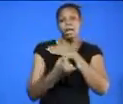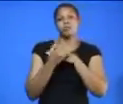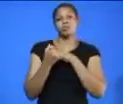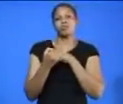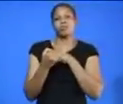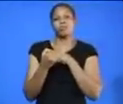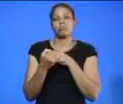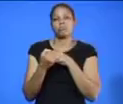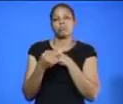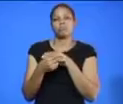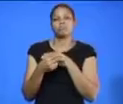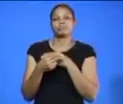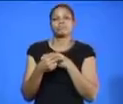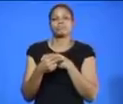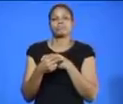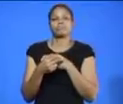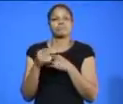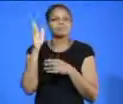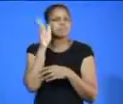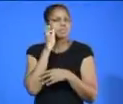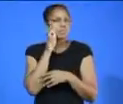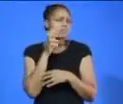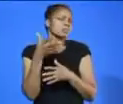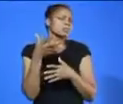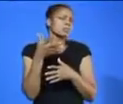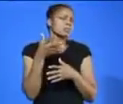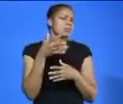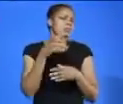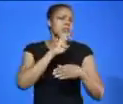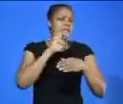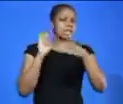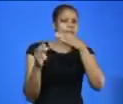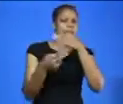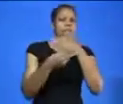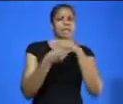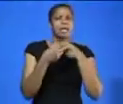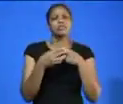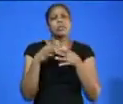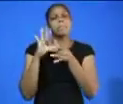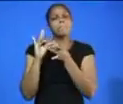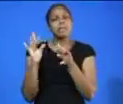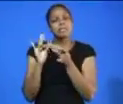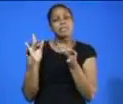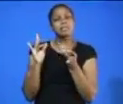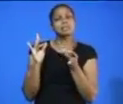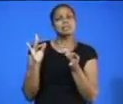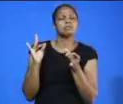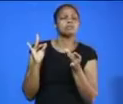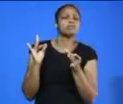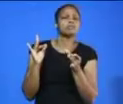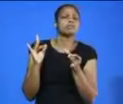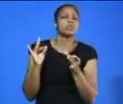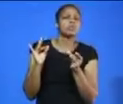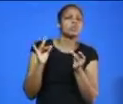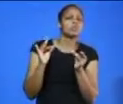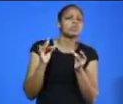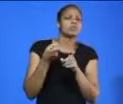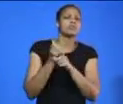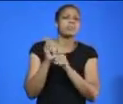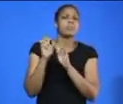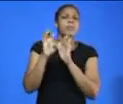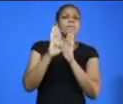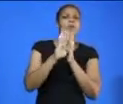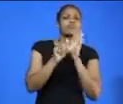the Elijah message comes against the background of the